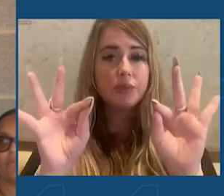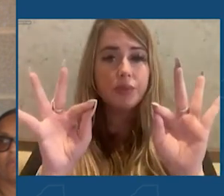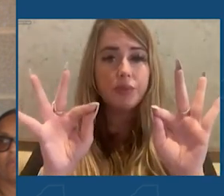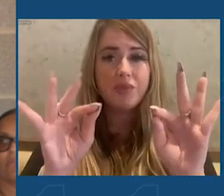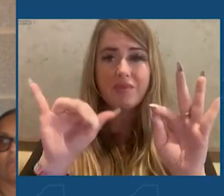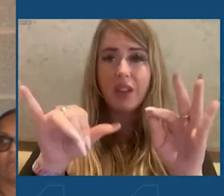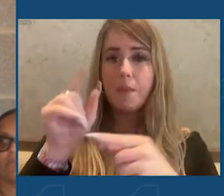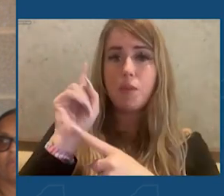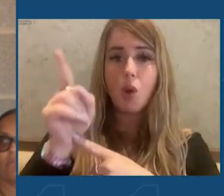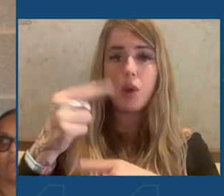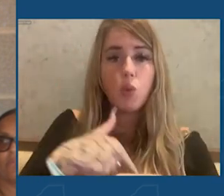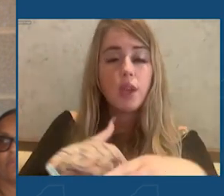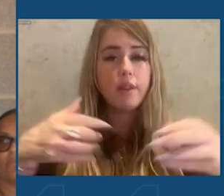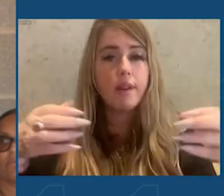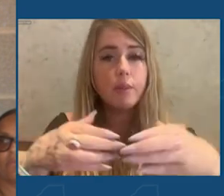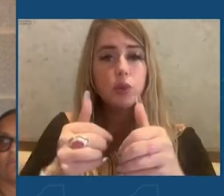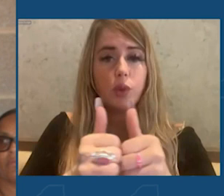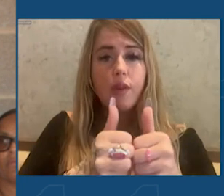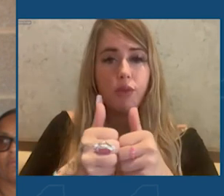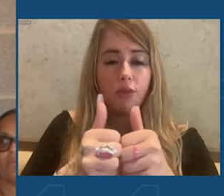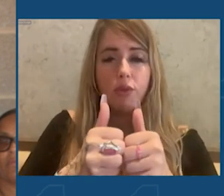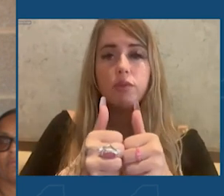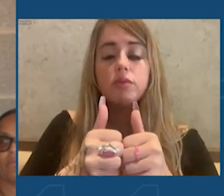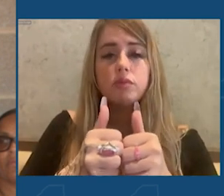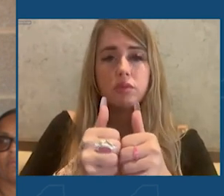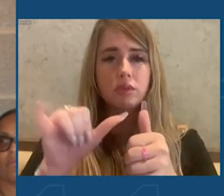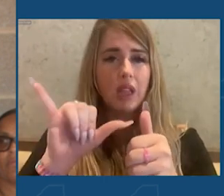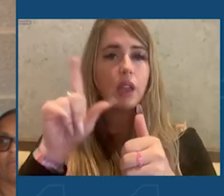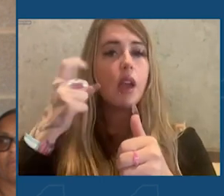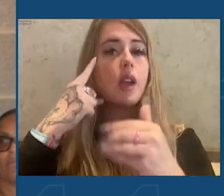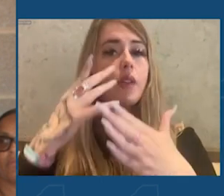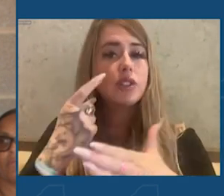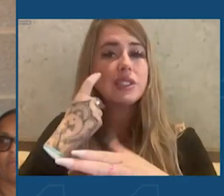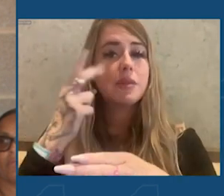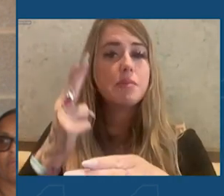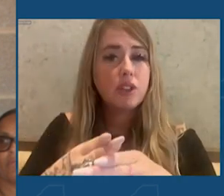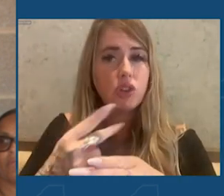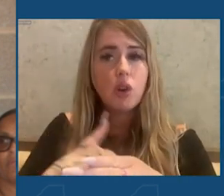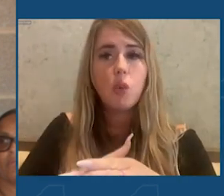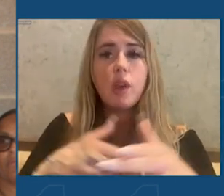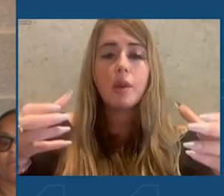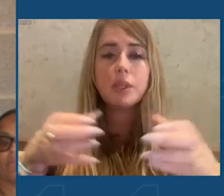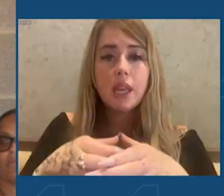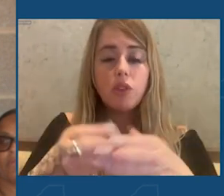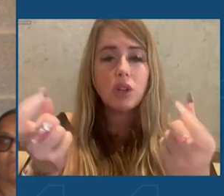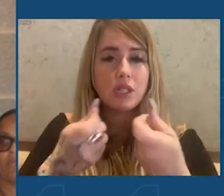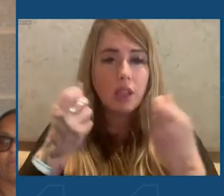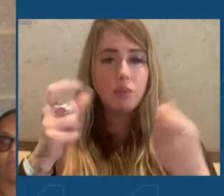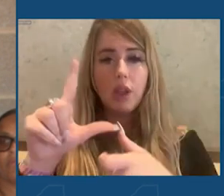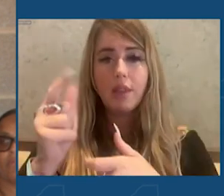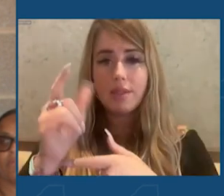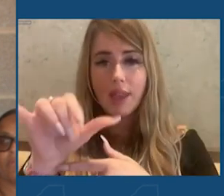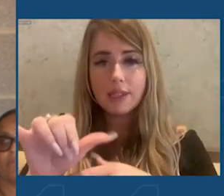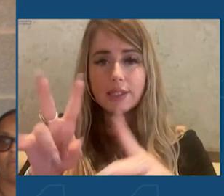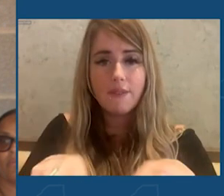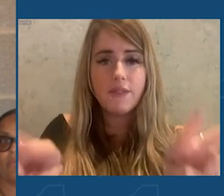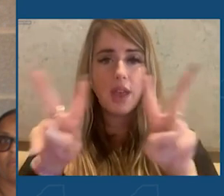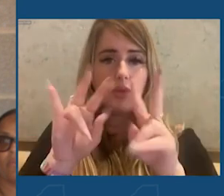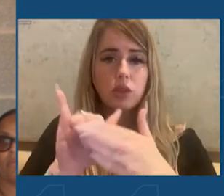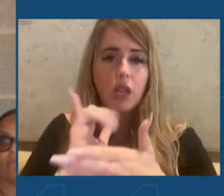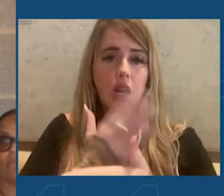come together, as the governor mentioned earlier, to celebrate the legacy and the values that our veterans fought to